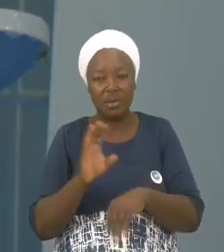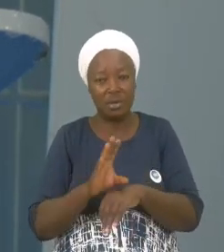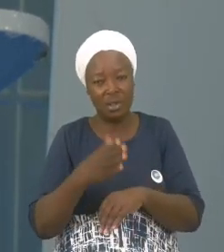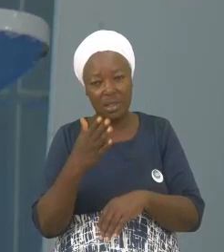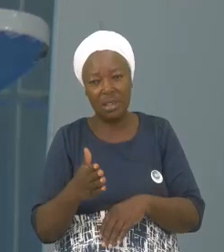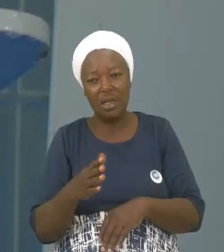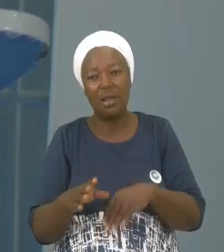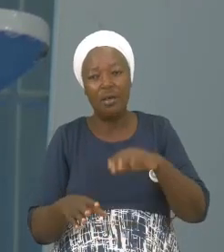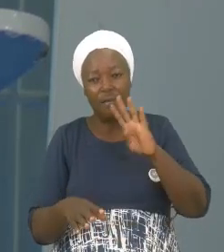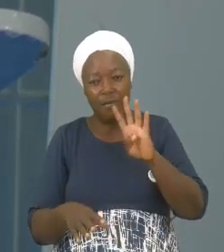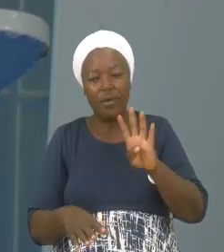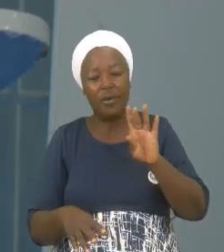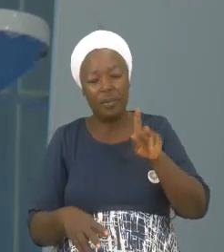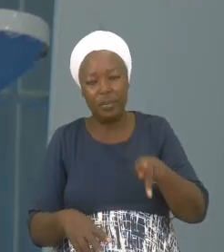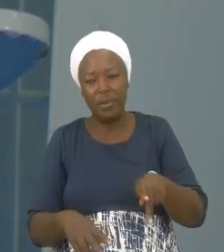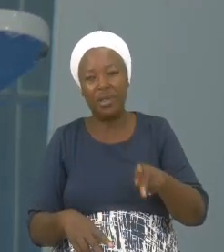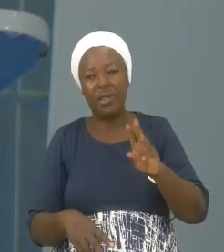special banquet for you